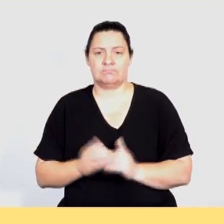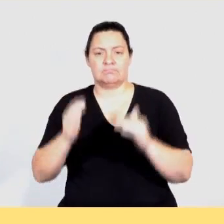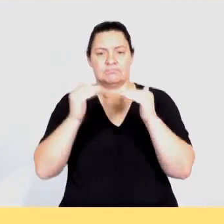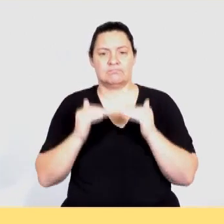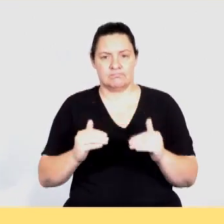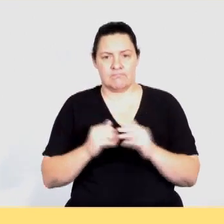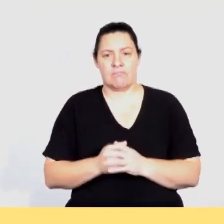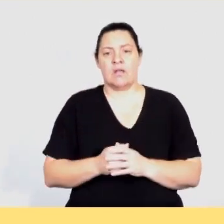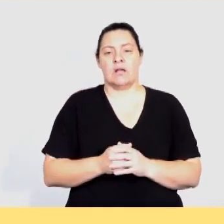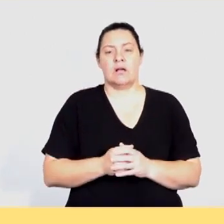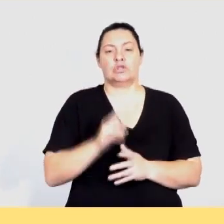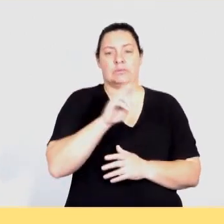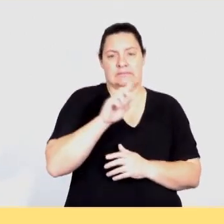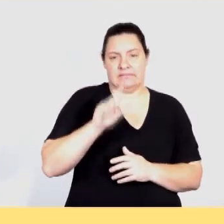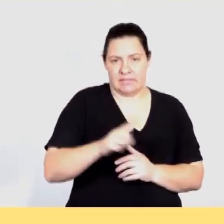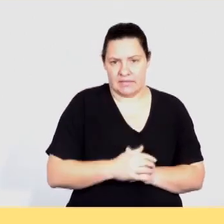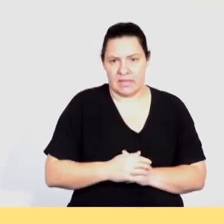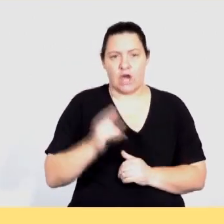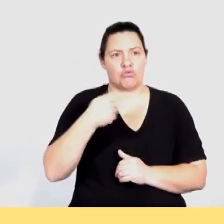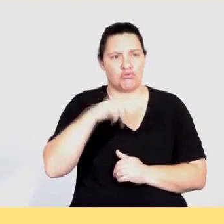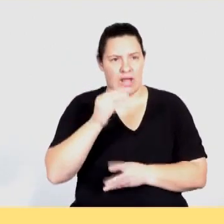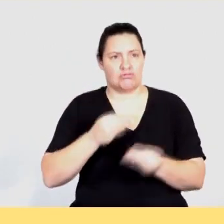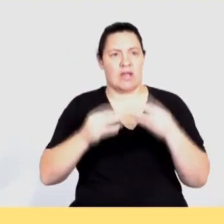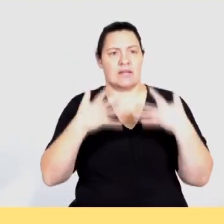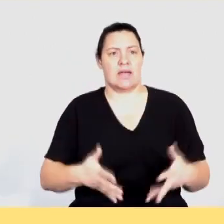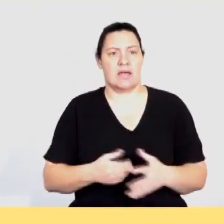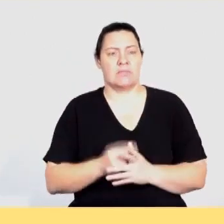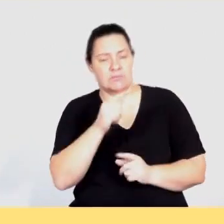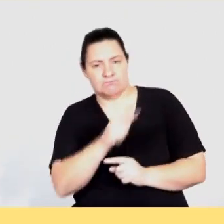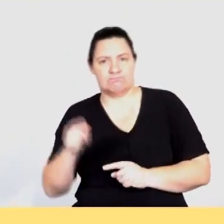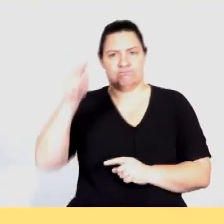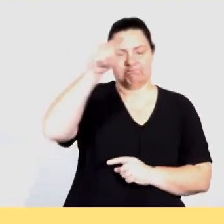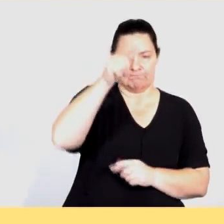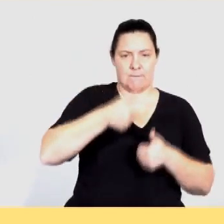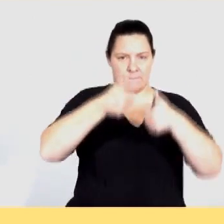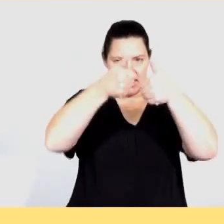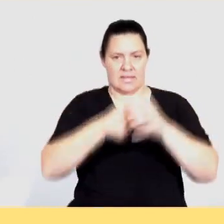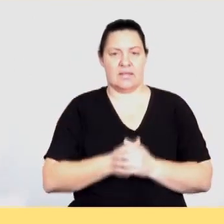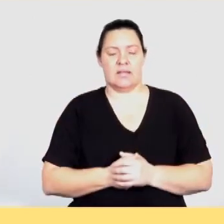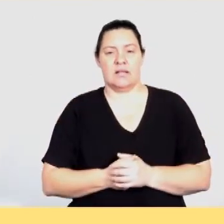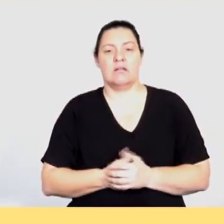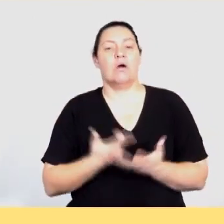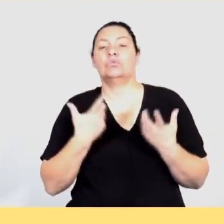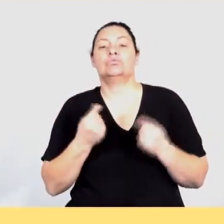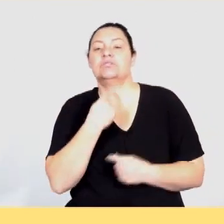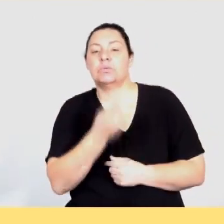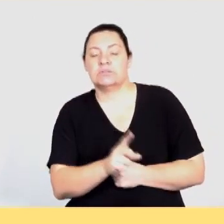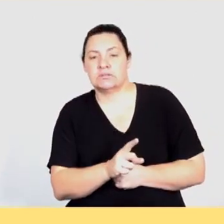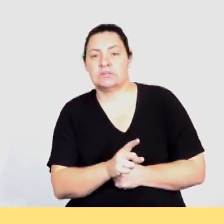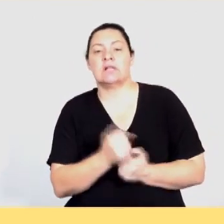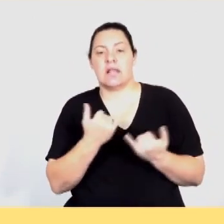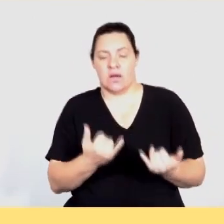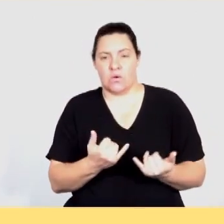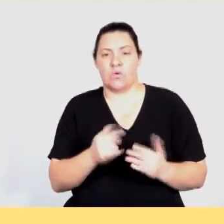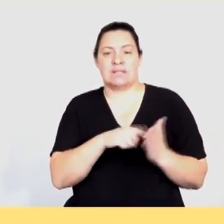12,100? Let's quickly go now on the 27th, Greg Traders. So I come back to my Greg Traders again. What do I then